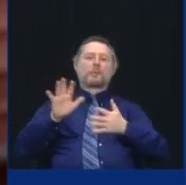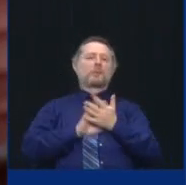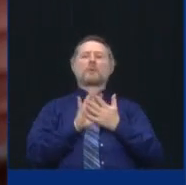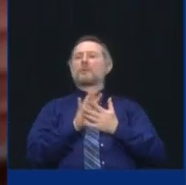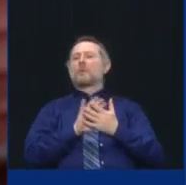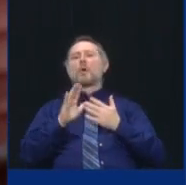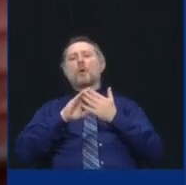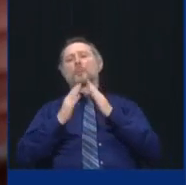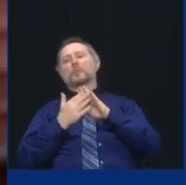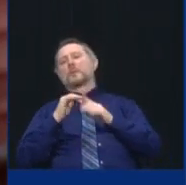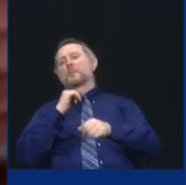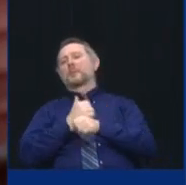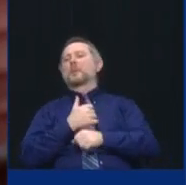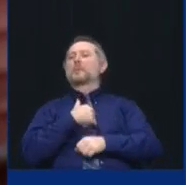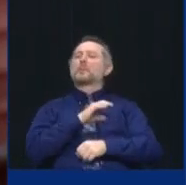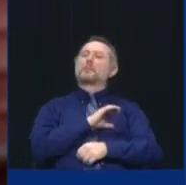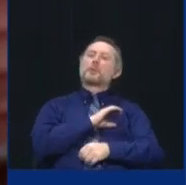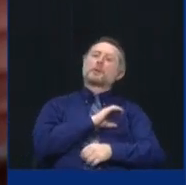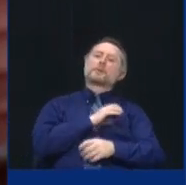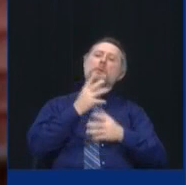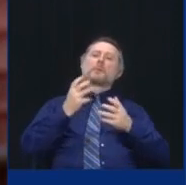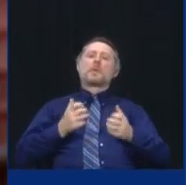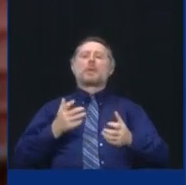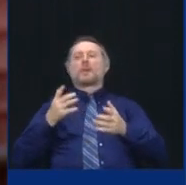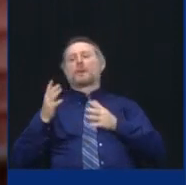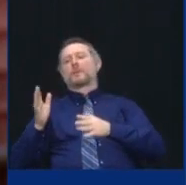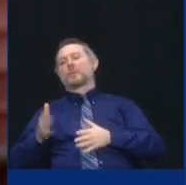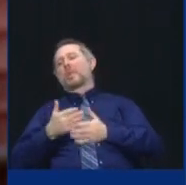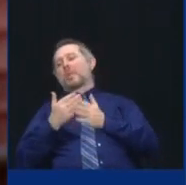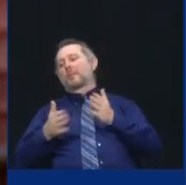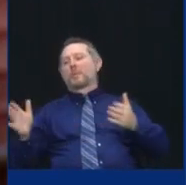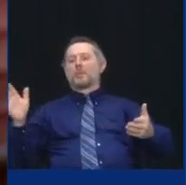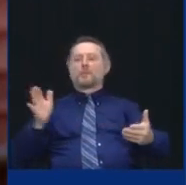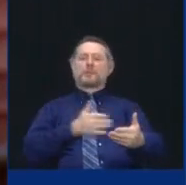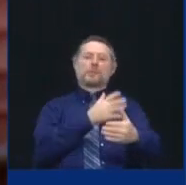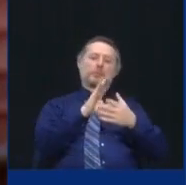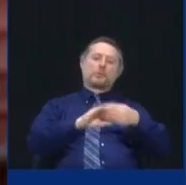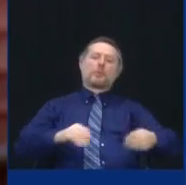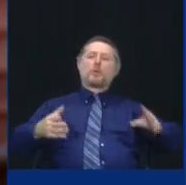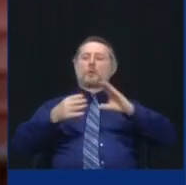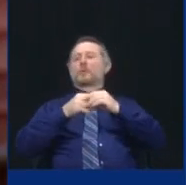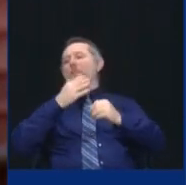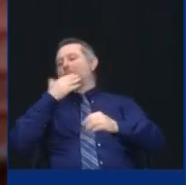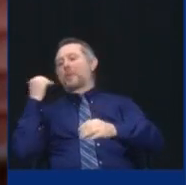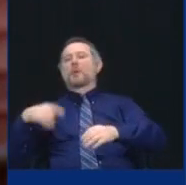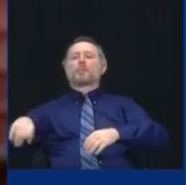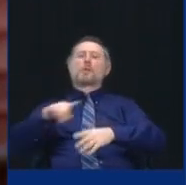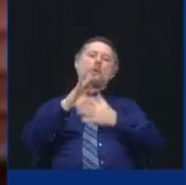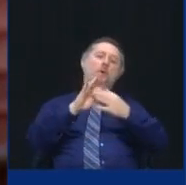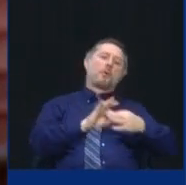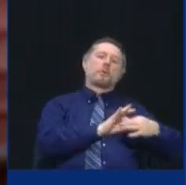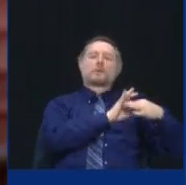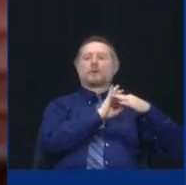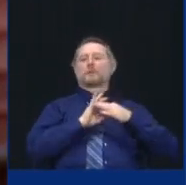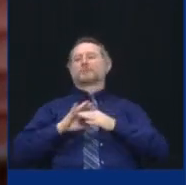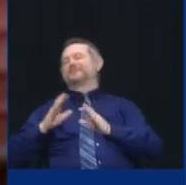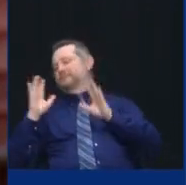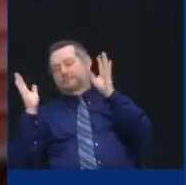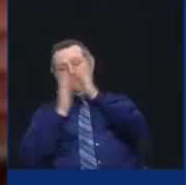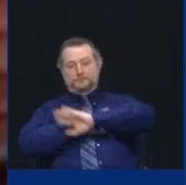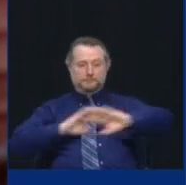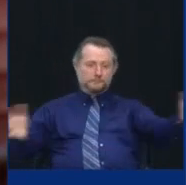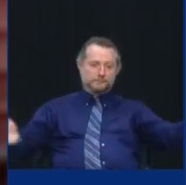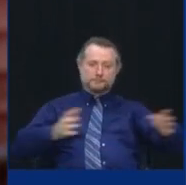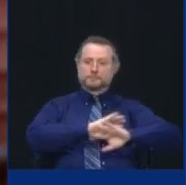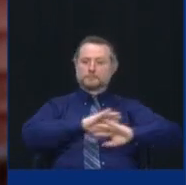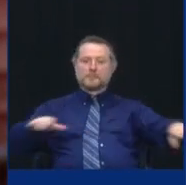community-based policing, and conceptually, I want a better relationship between the community and the police, and conceptually, yeah, I understand that.